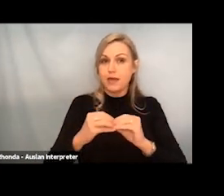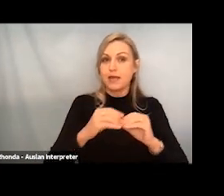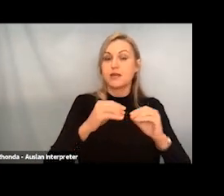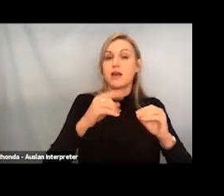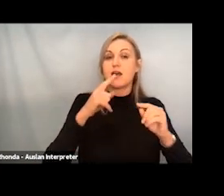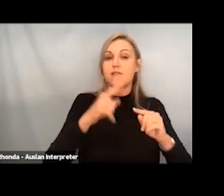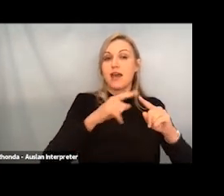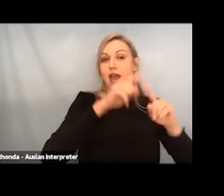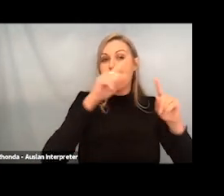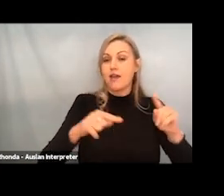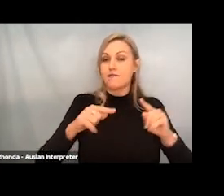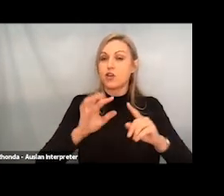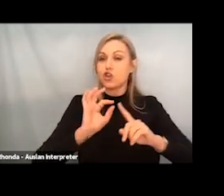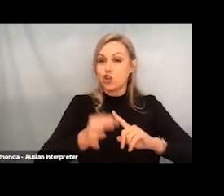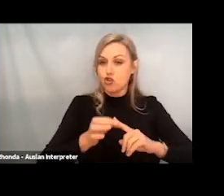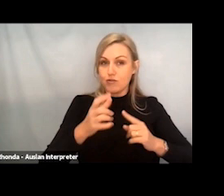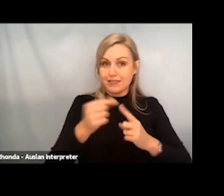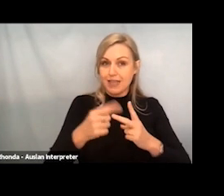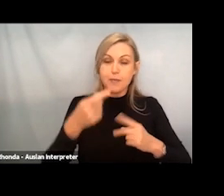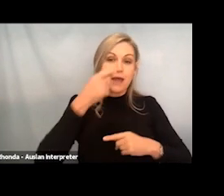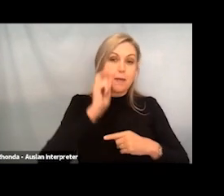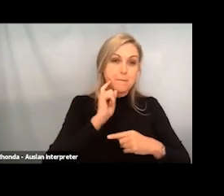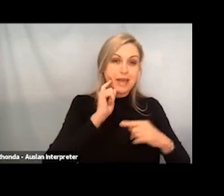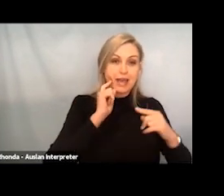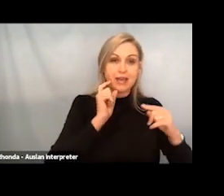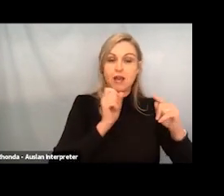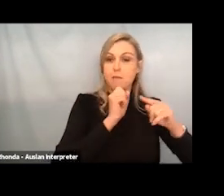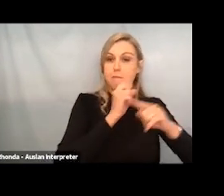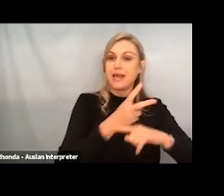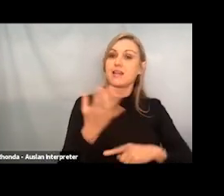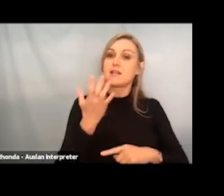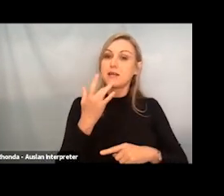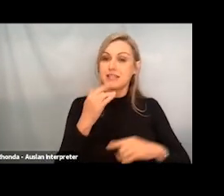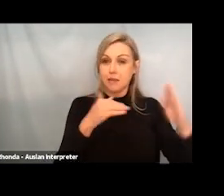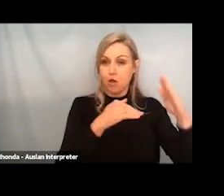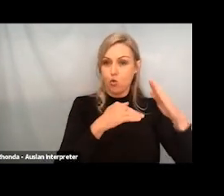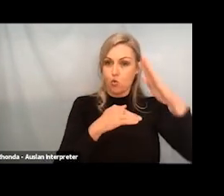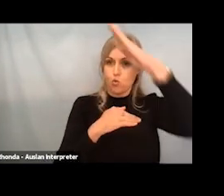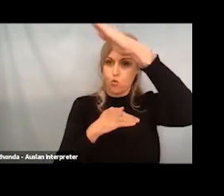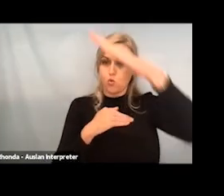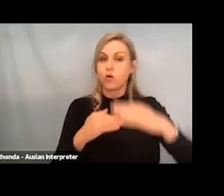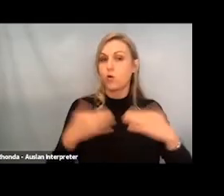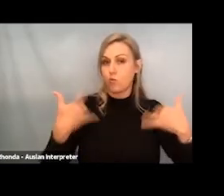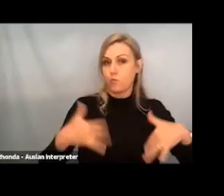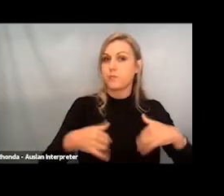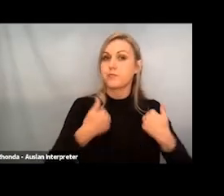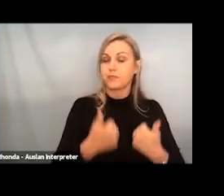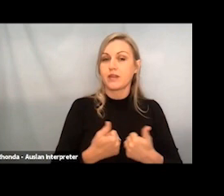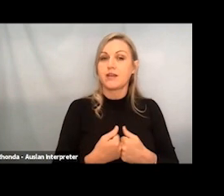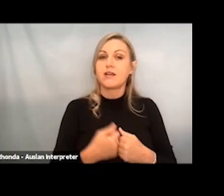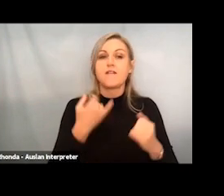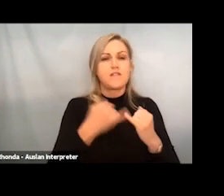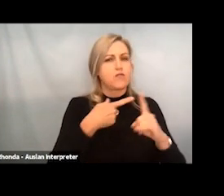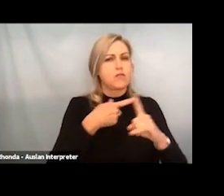negative urine samples in the pink, is outperforming the placebo group quite significantly. It's a very complex